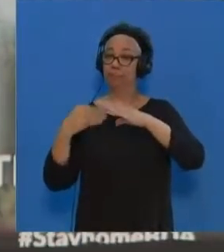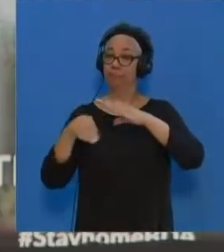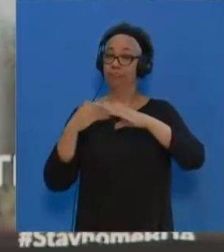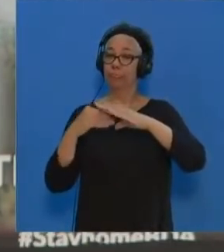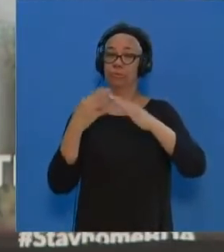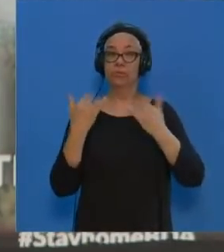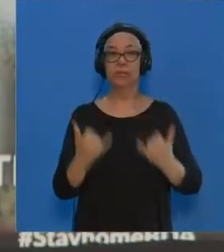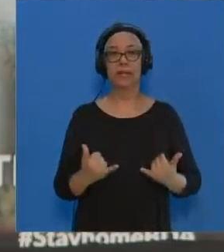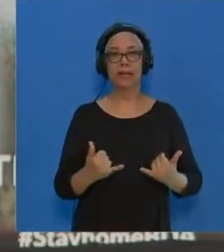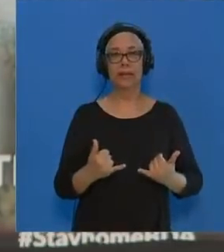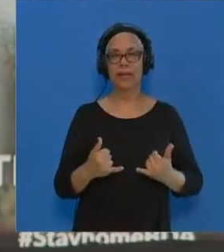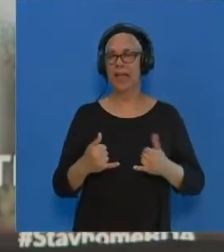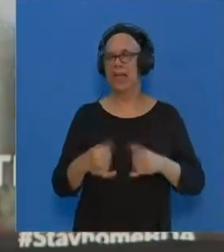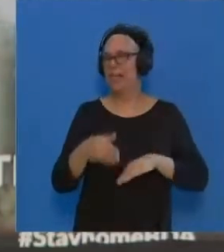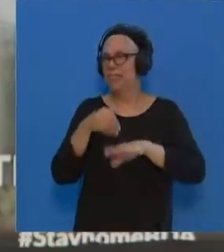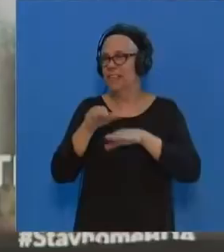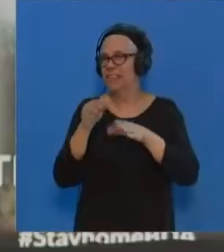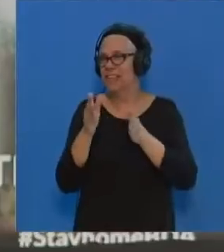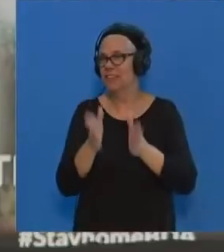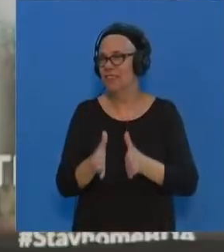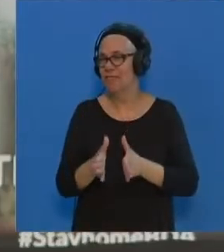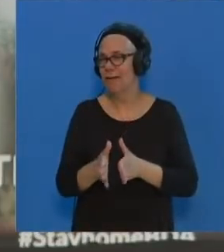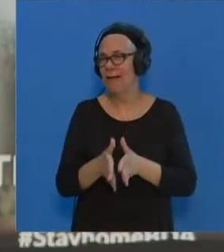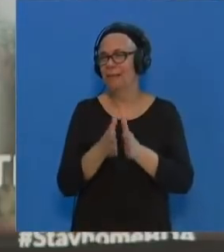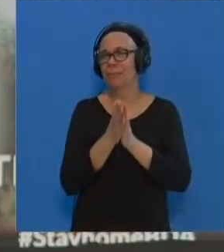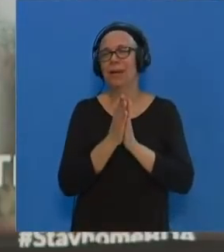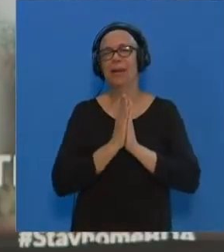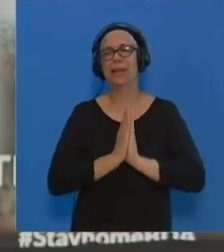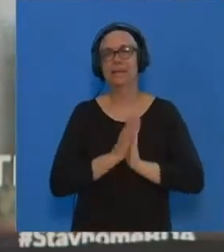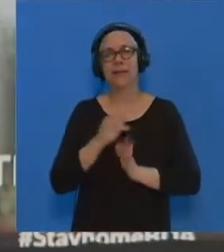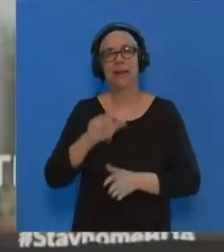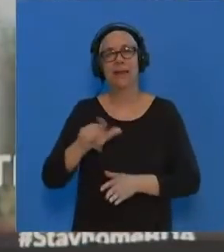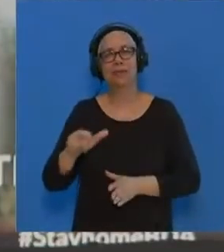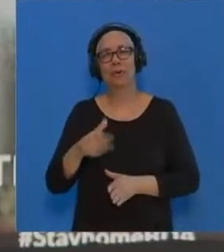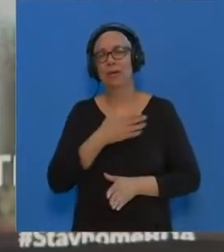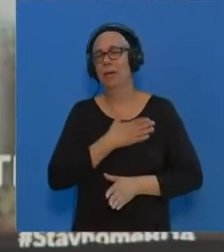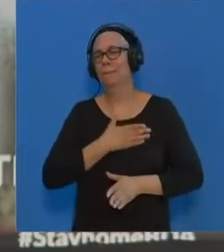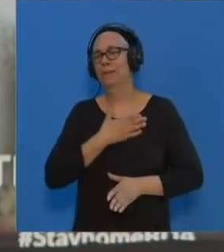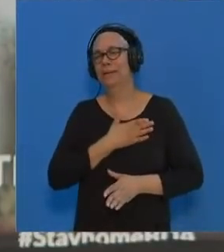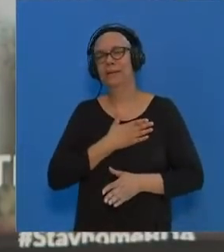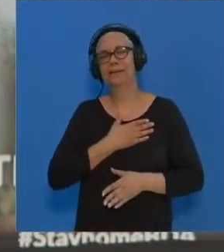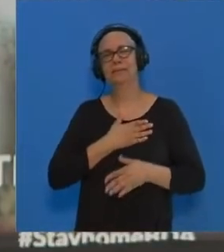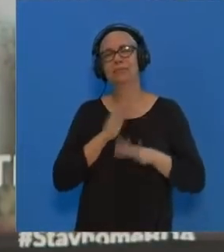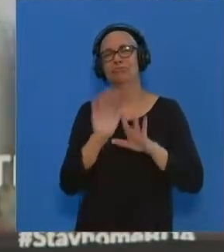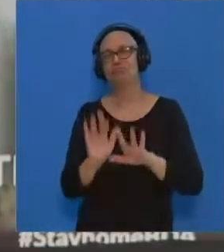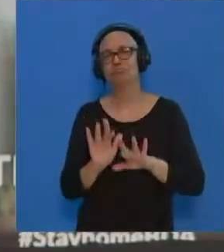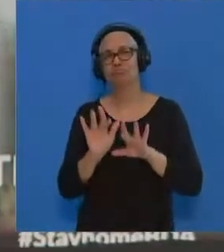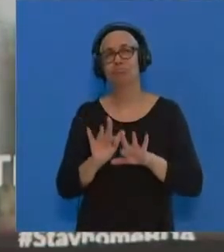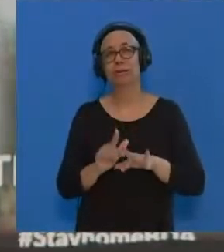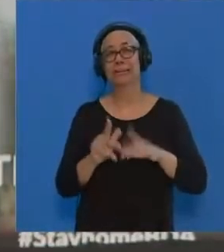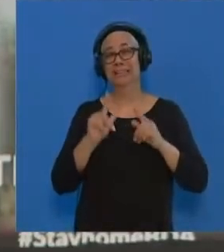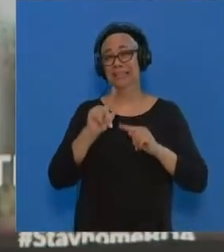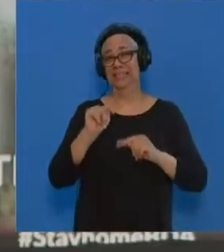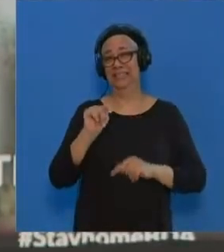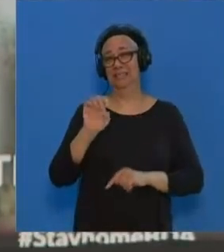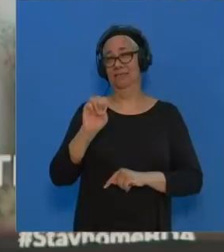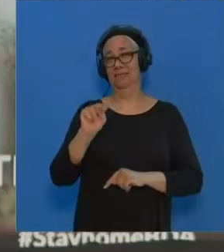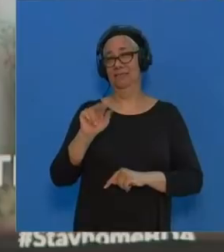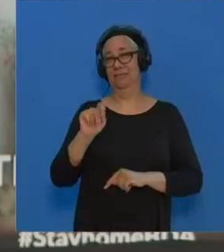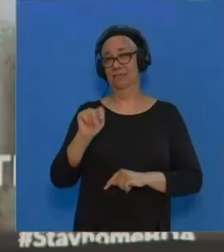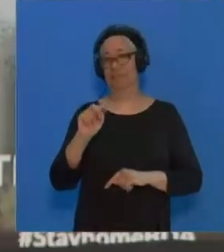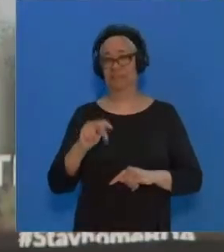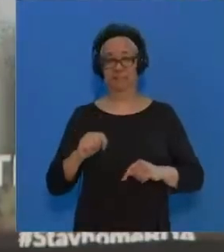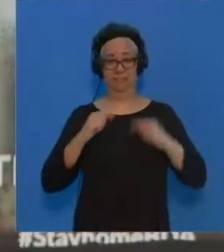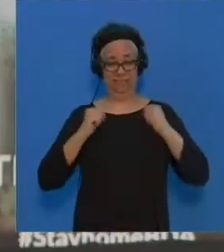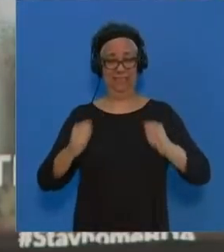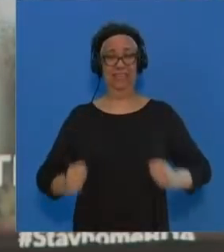The sender asked me to issue another plea to landlords to be lenient with tenants who, through no fault of their own, have been out of work